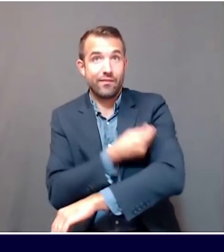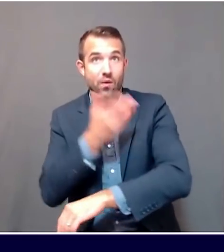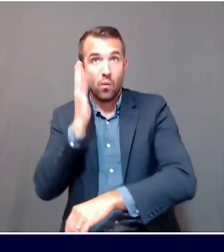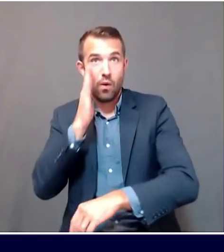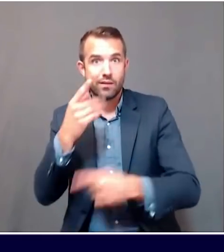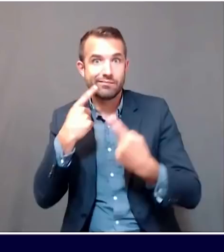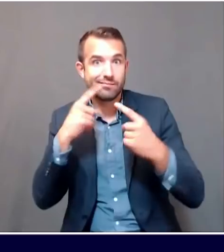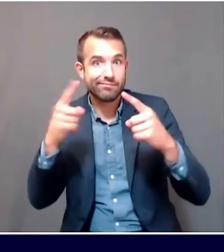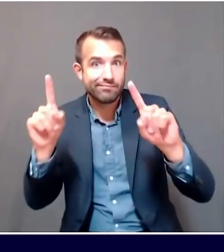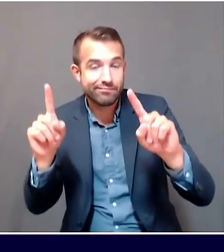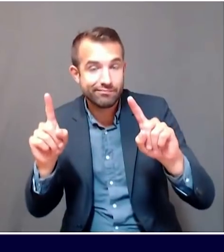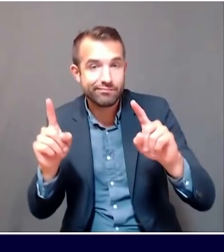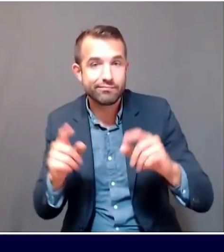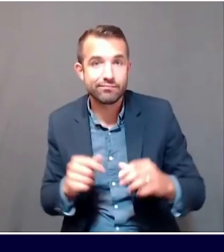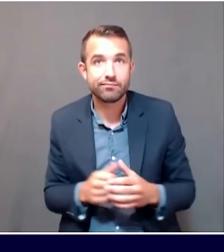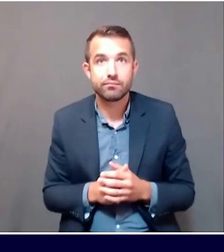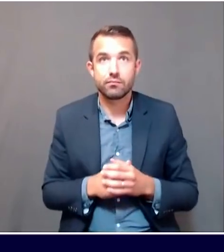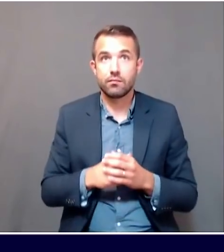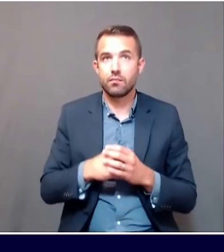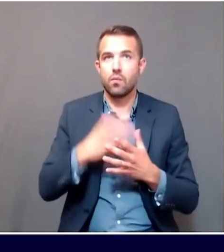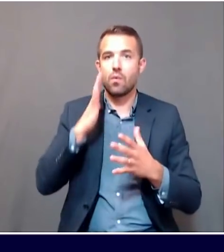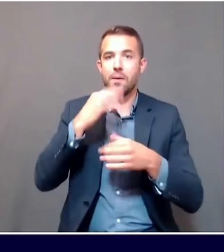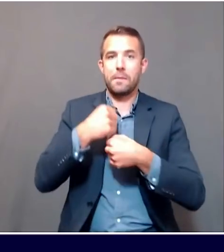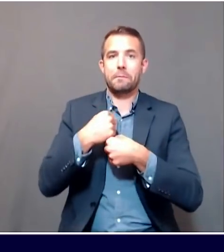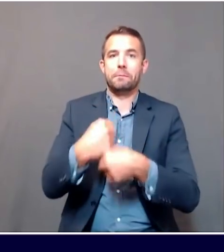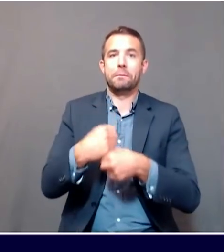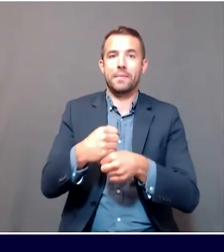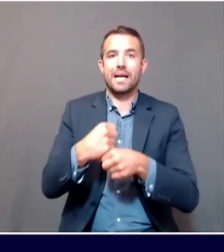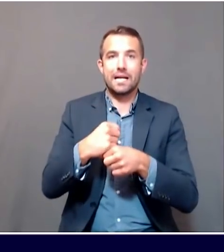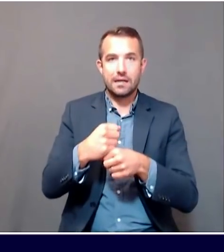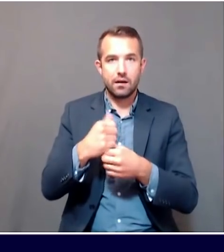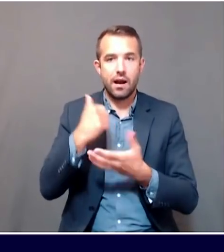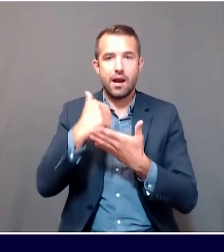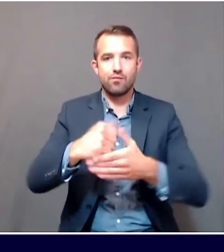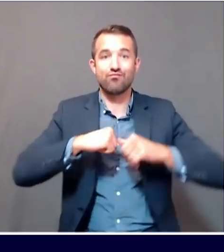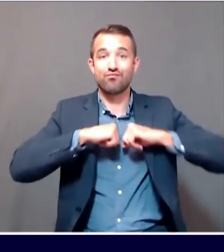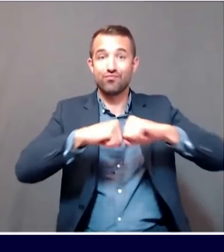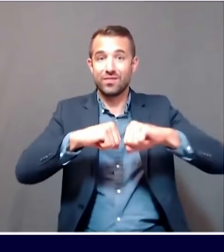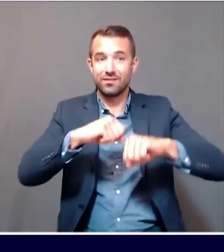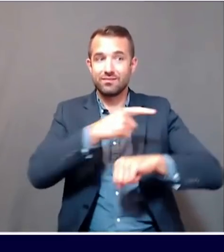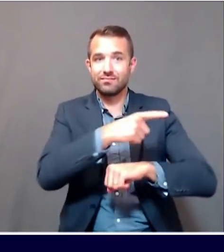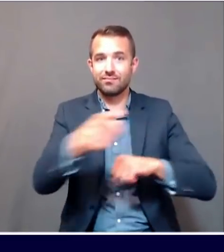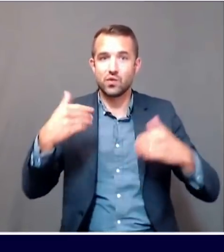in safely generating an immune response and conferring herd immunity